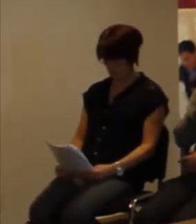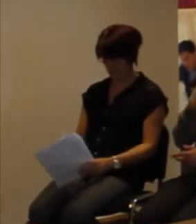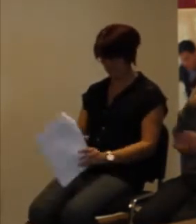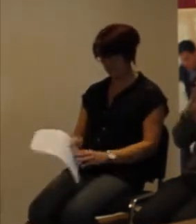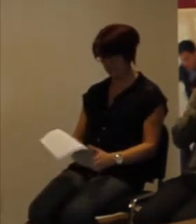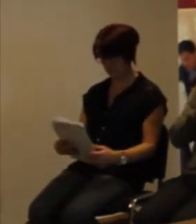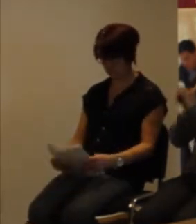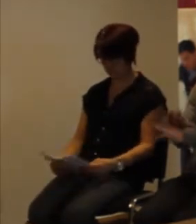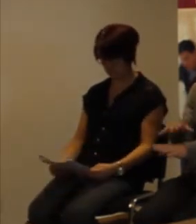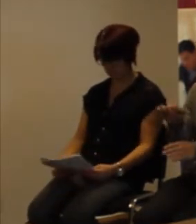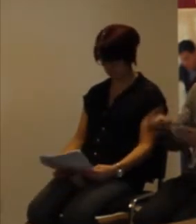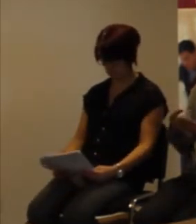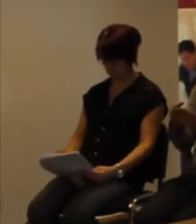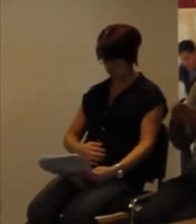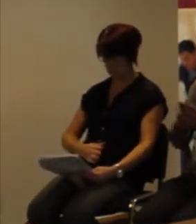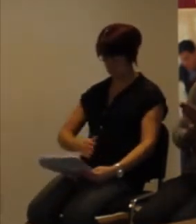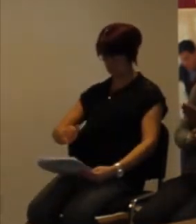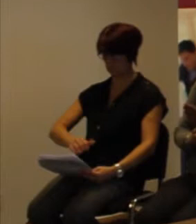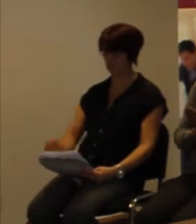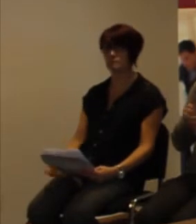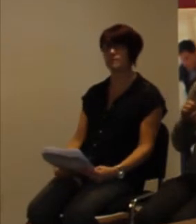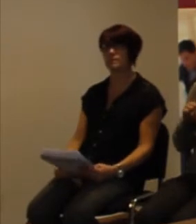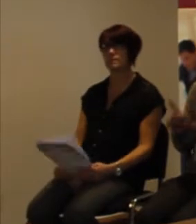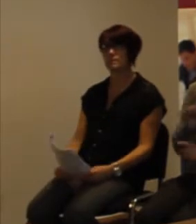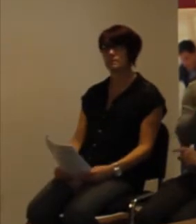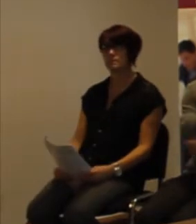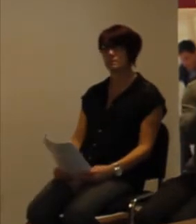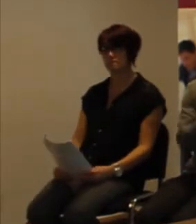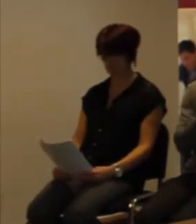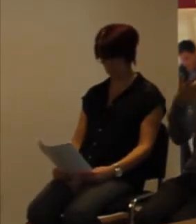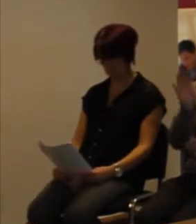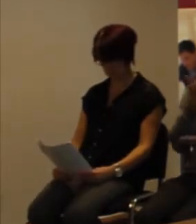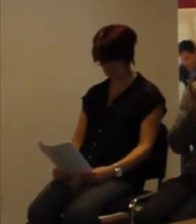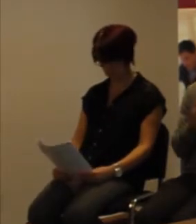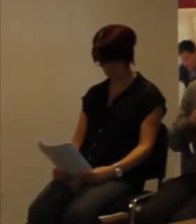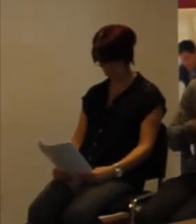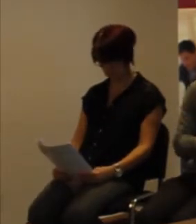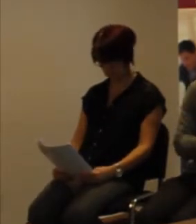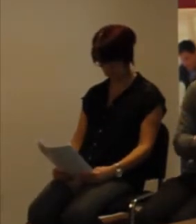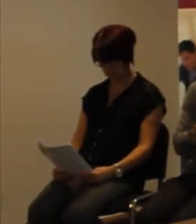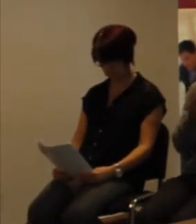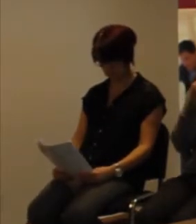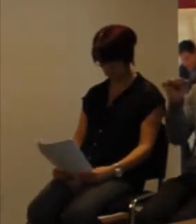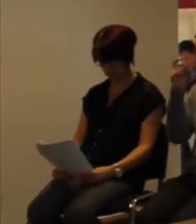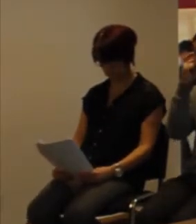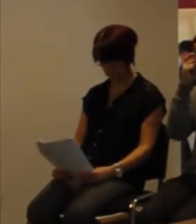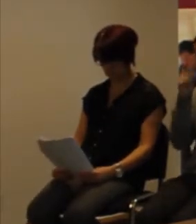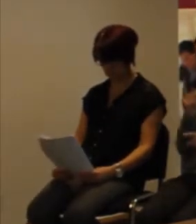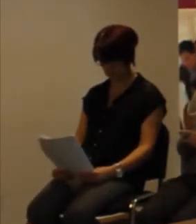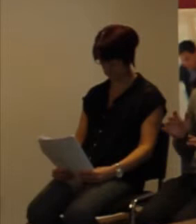we want, again, with all these things, we expect you to be using your common sense, okay? And it's reasonable.